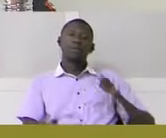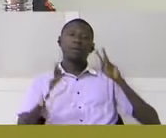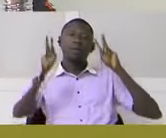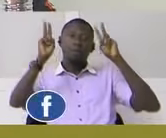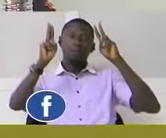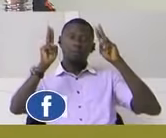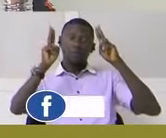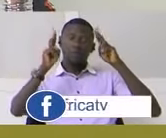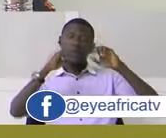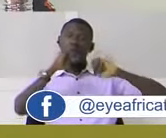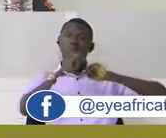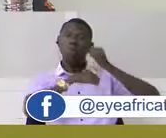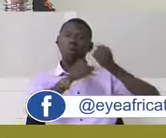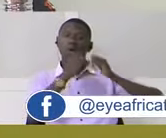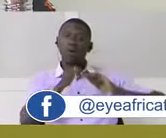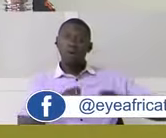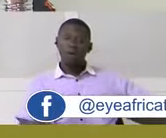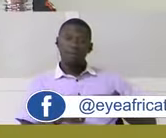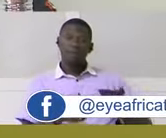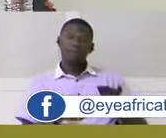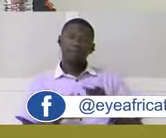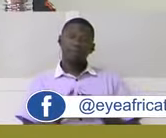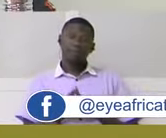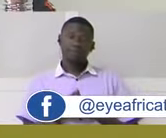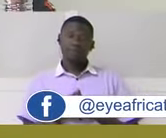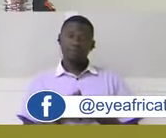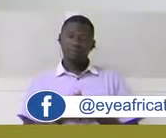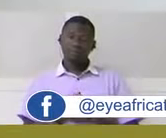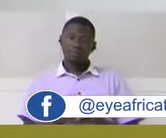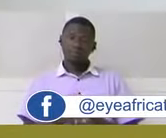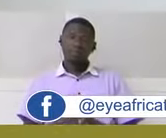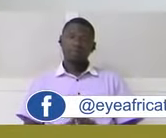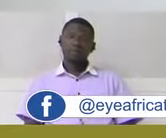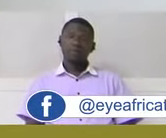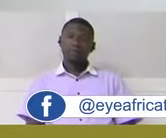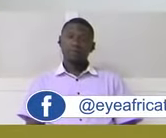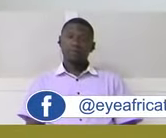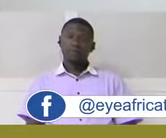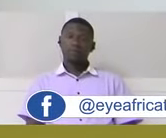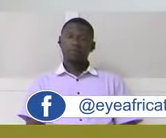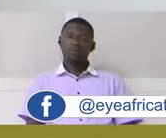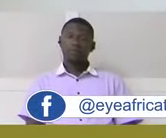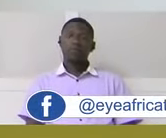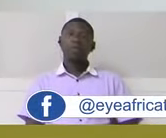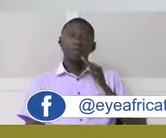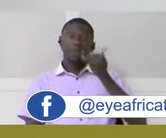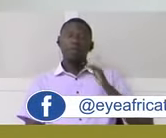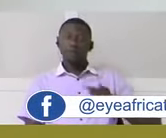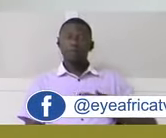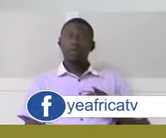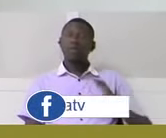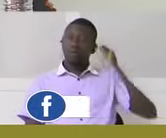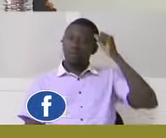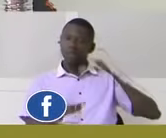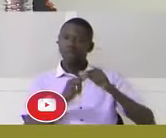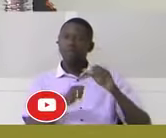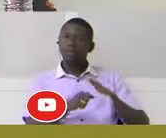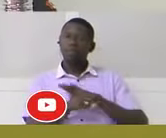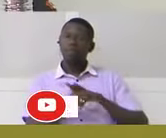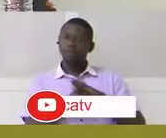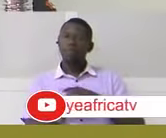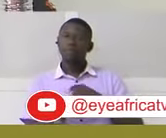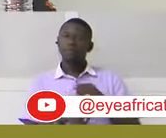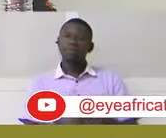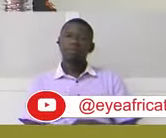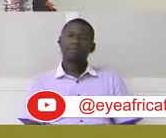fulo la mini alonko inata accident suto dami alonko president la mo nyobe siloka. Yes, ma, I can fully remember. Ha de ngakilo yo